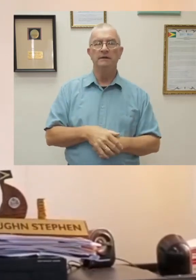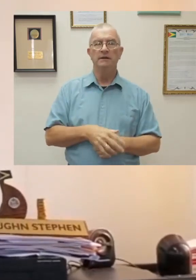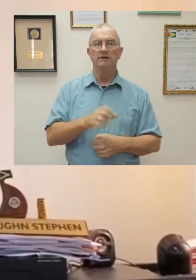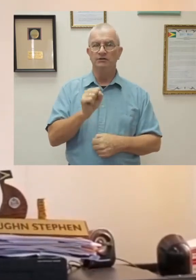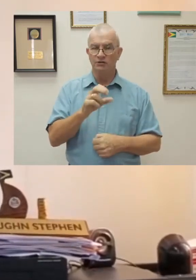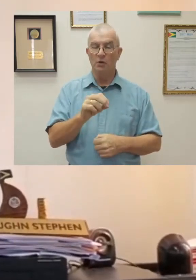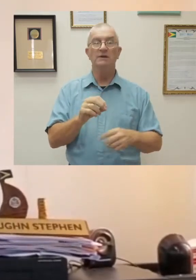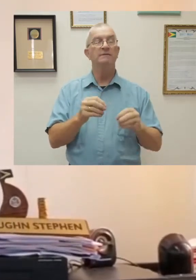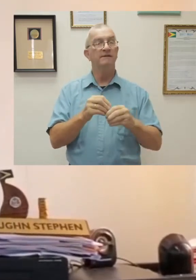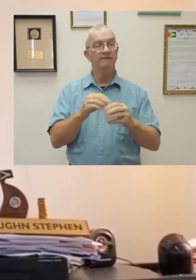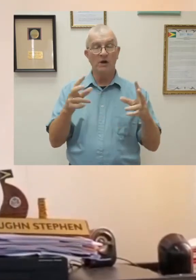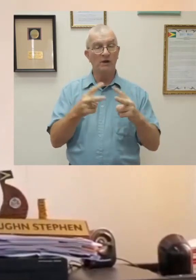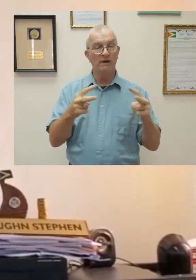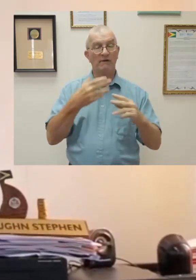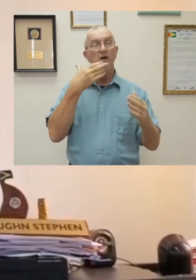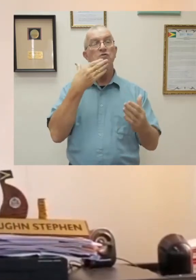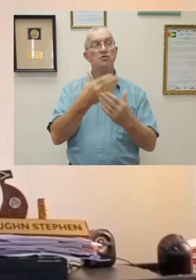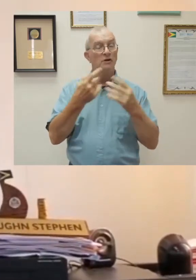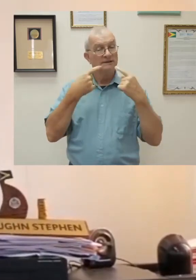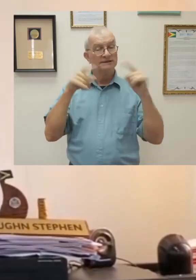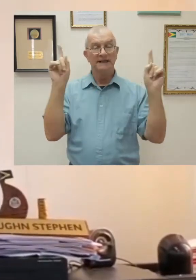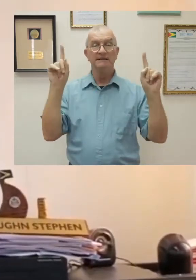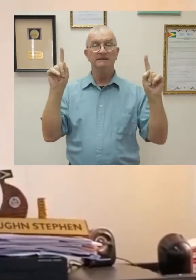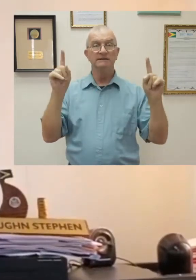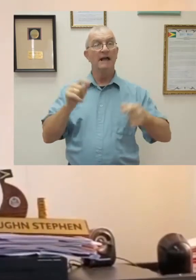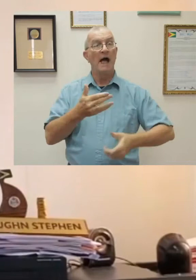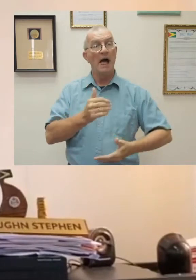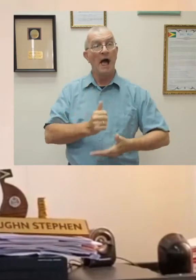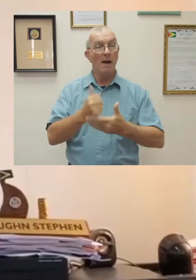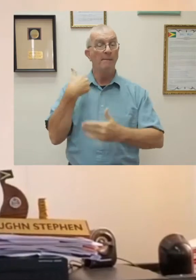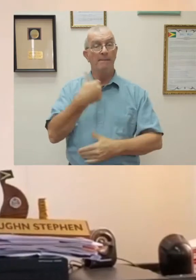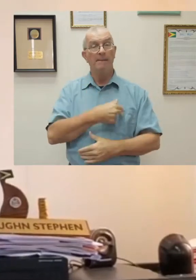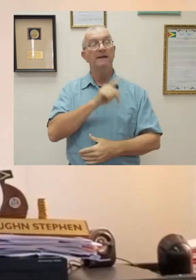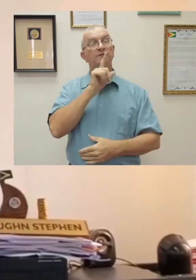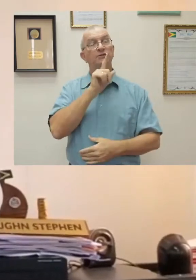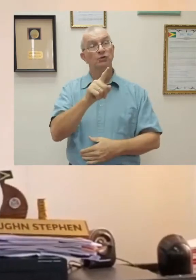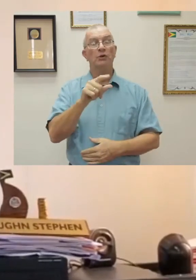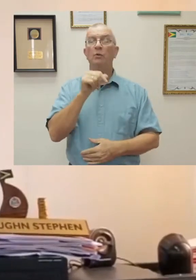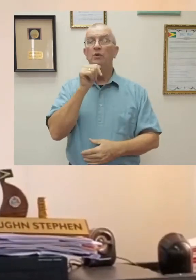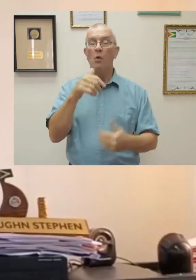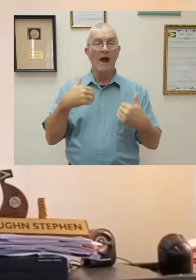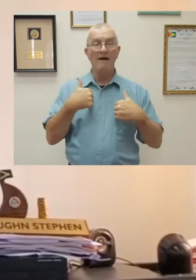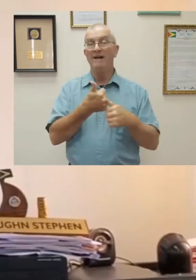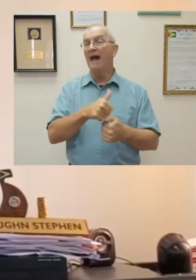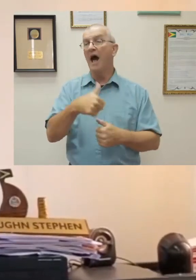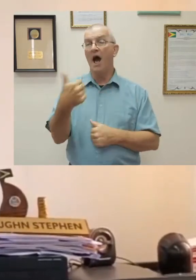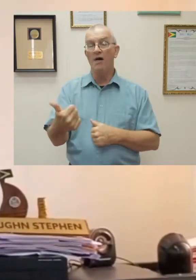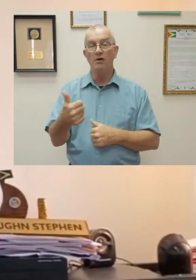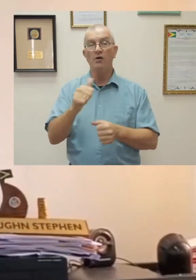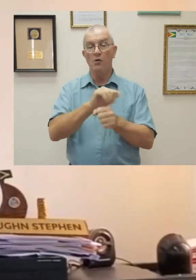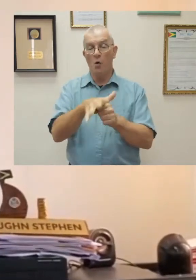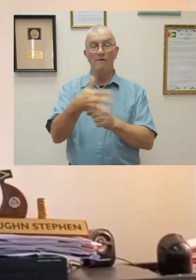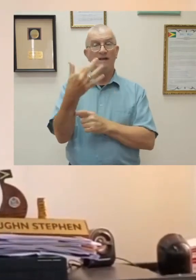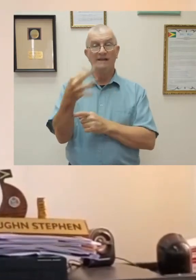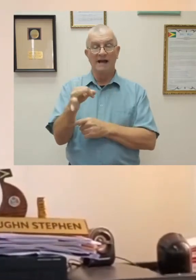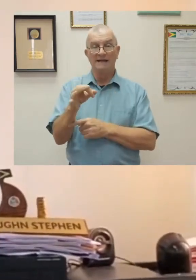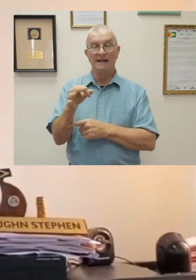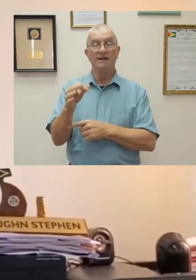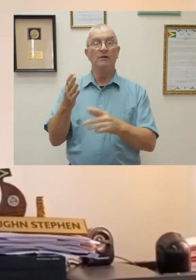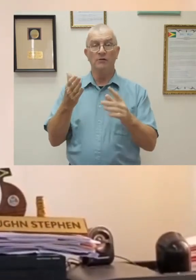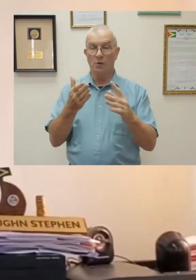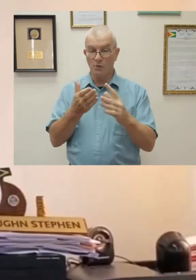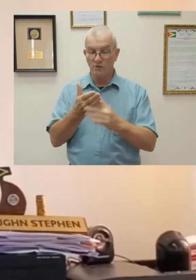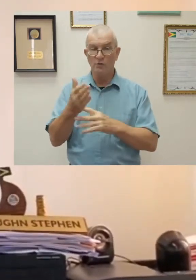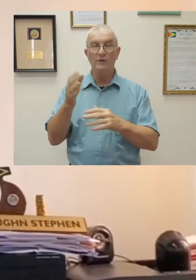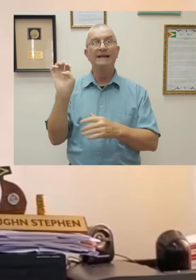to be very effective. It is helping us ensuring that we have no other COVID case passing through our fingers in